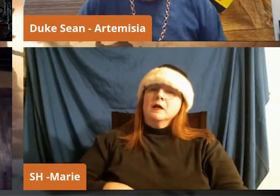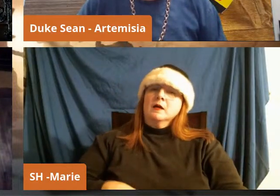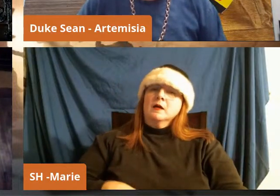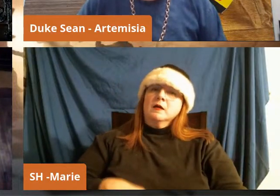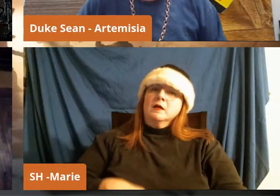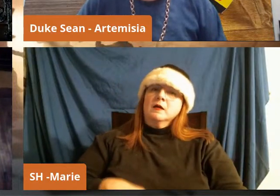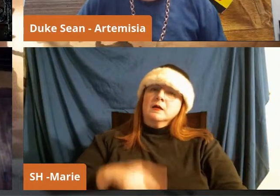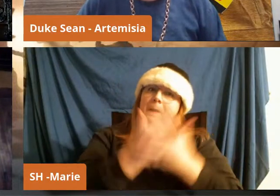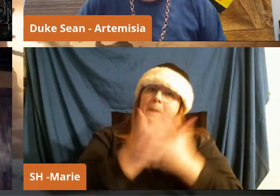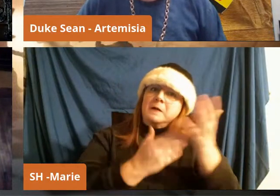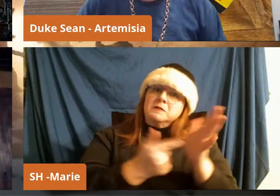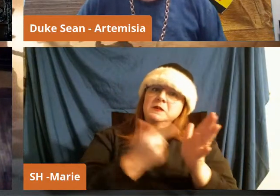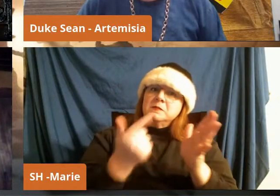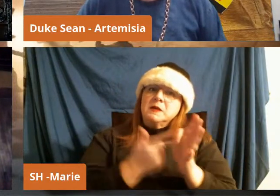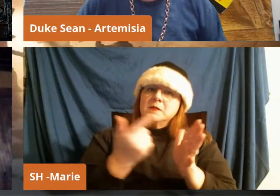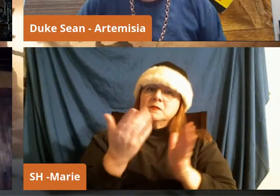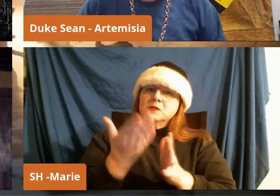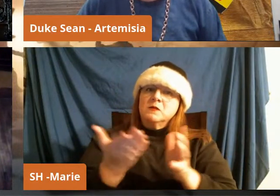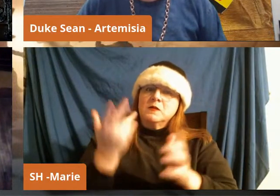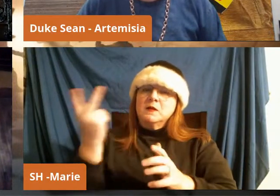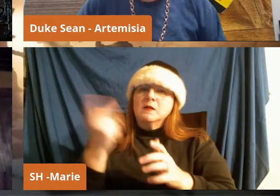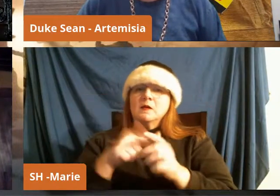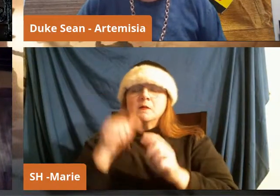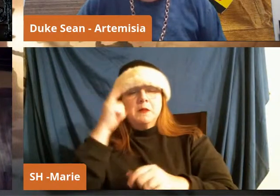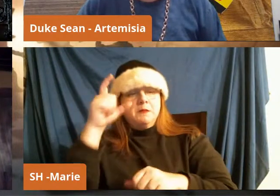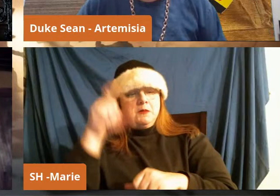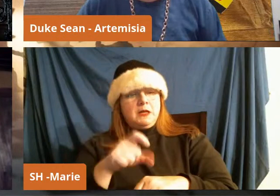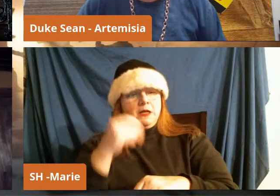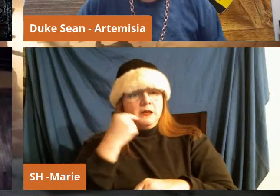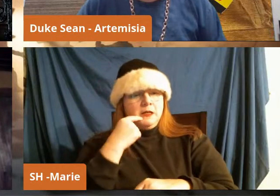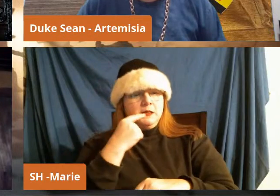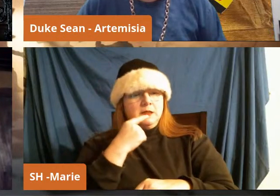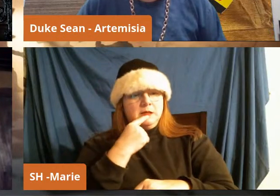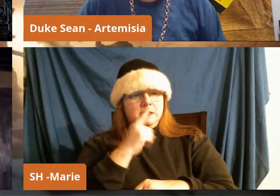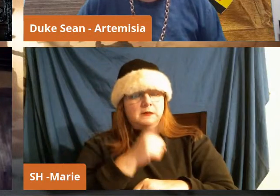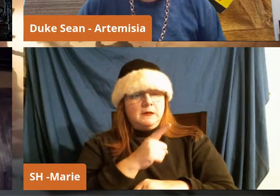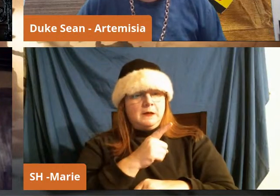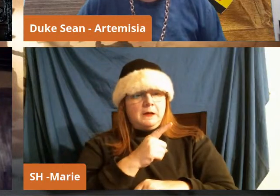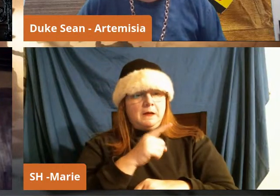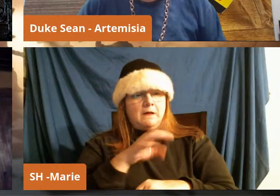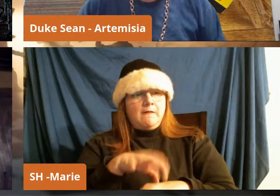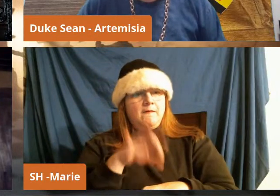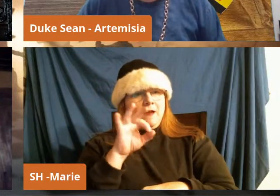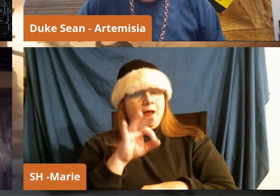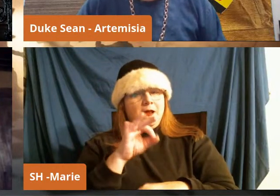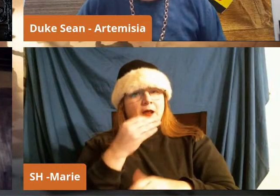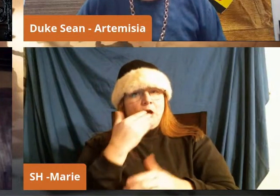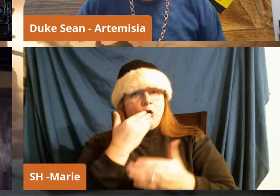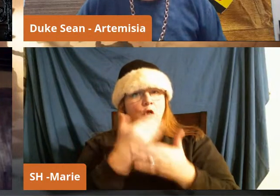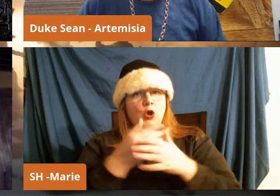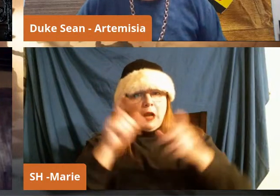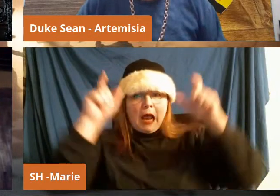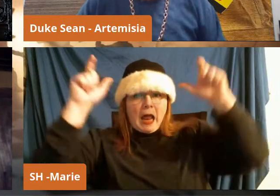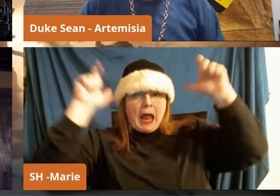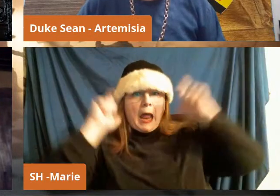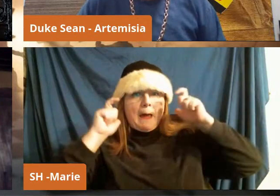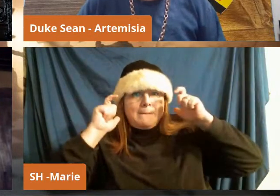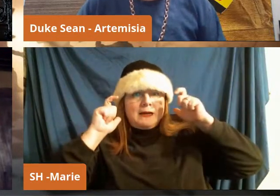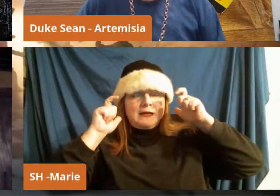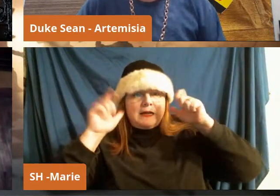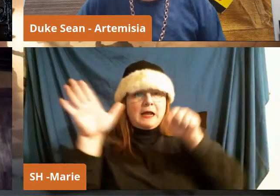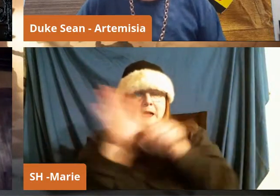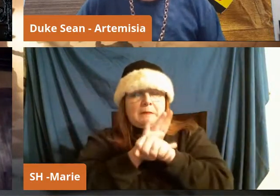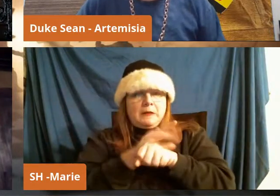So sometimes the thing that somebody needs is just buying a decent helmet that just kind of